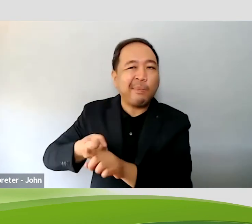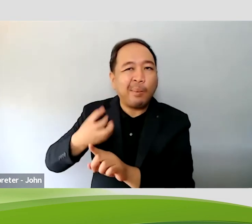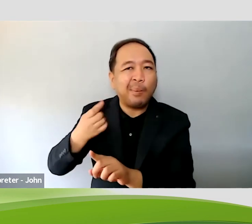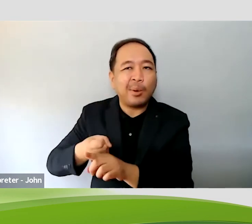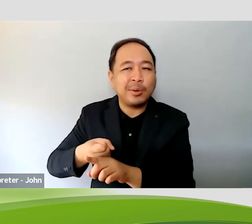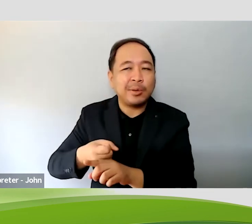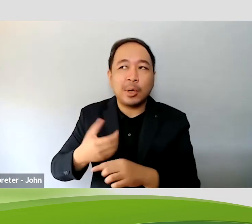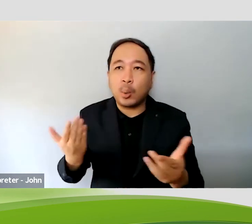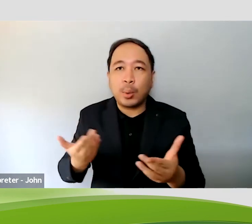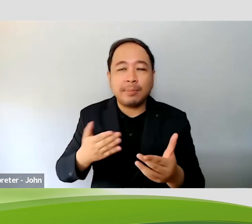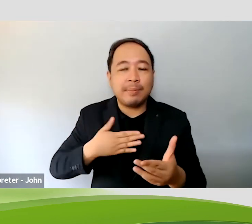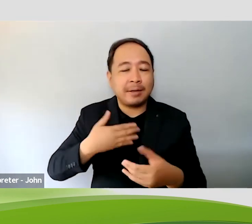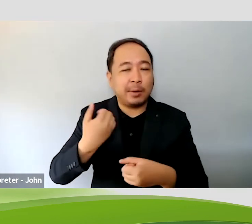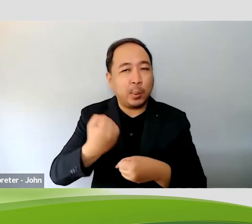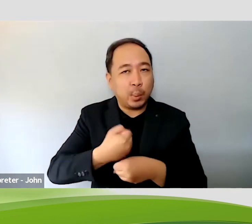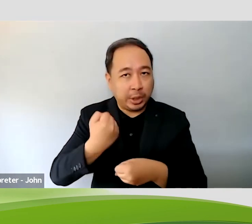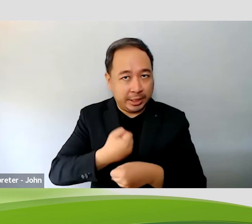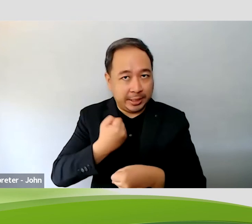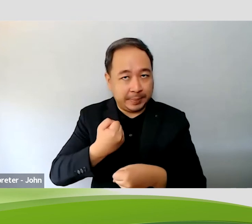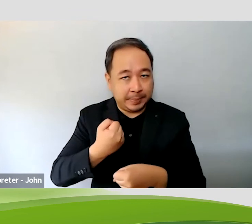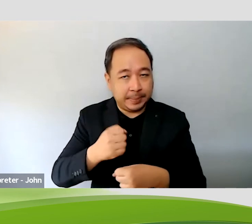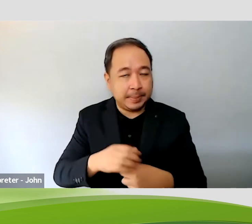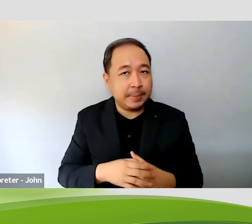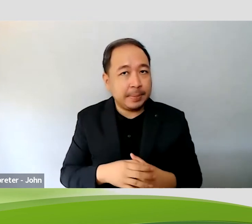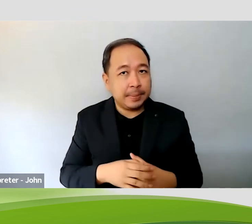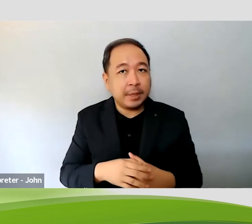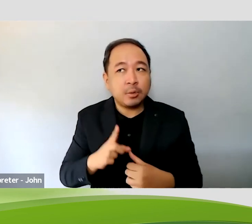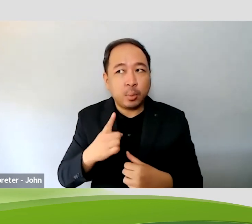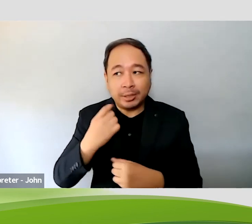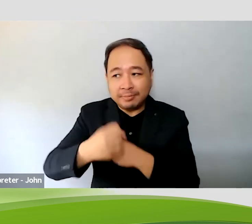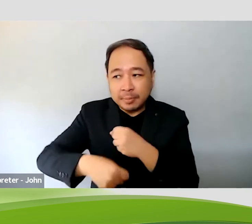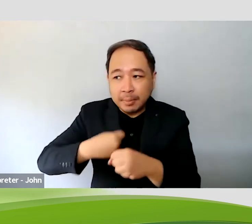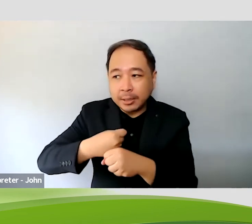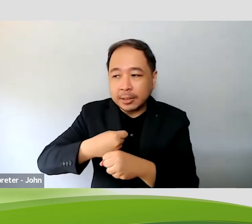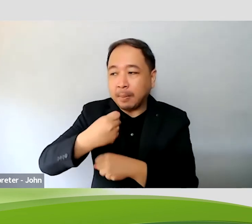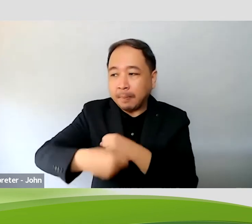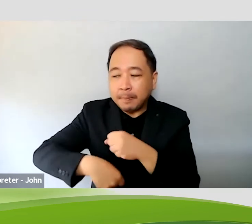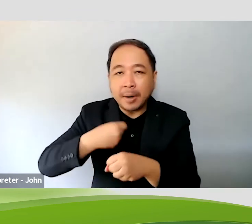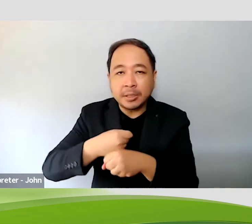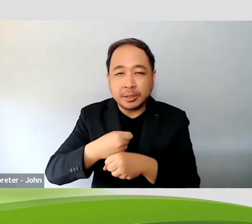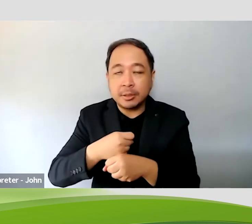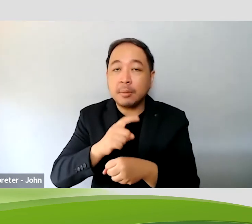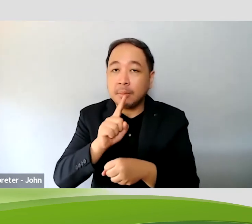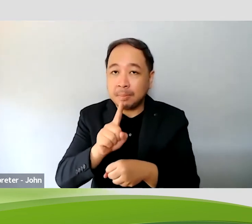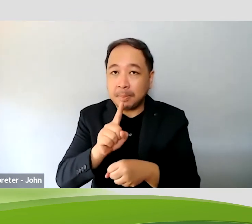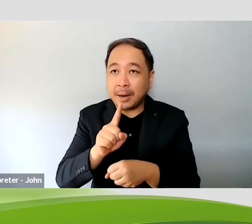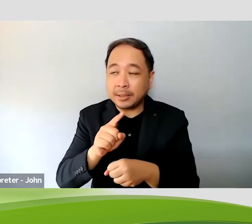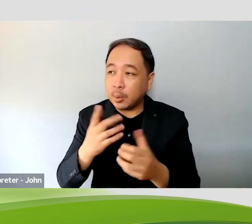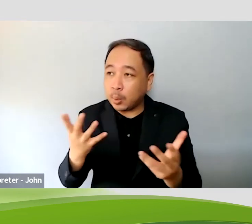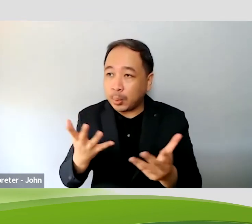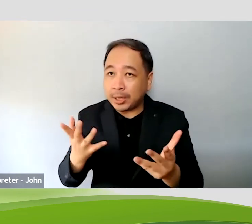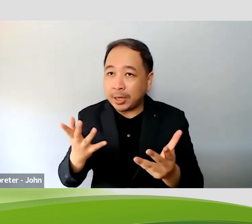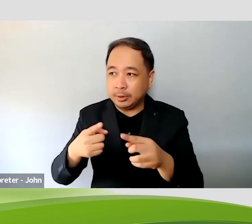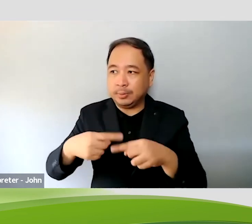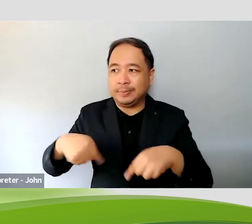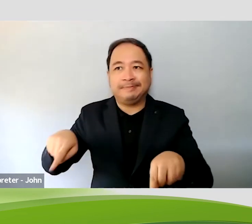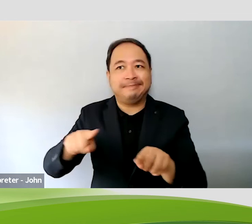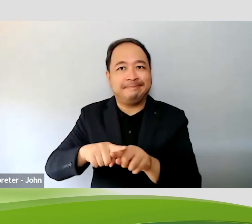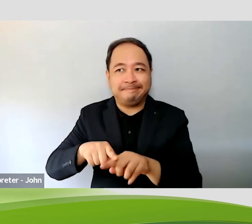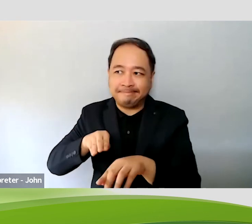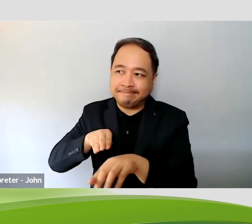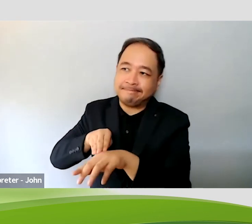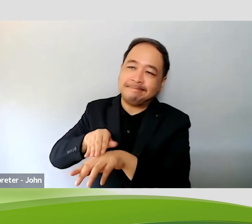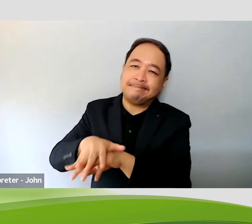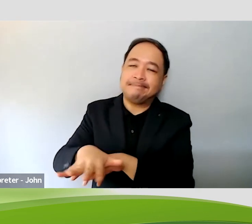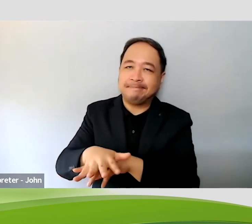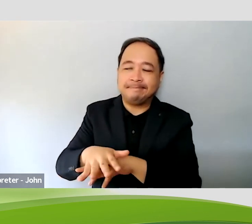island nations, that on an annual basis are often most affected by intense extreme weather